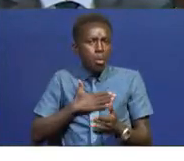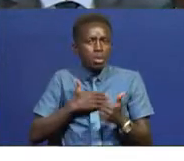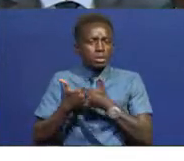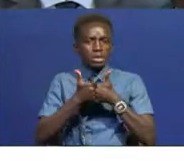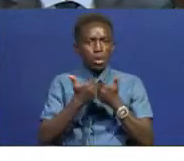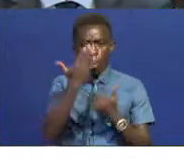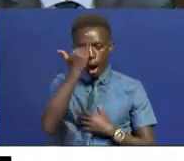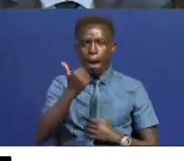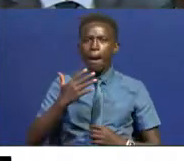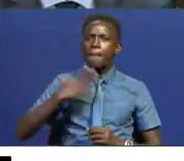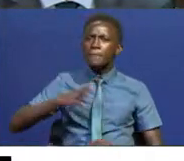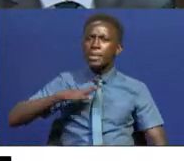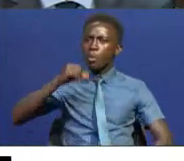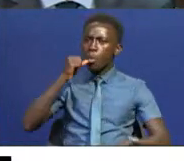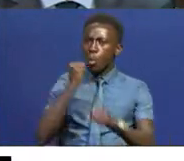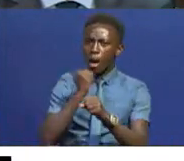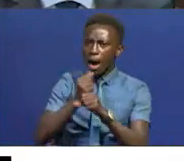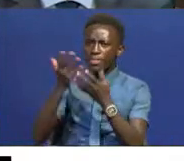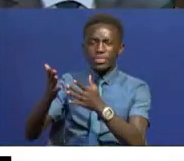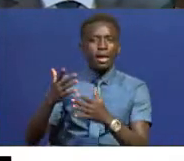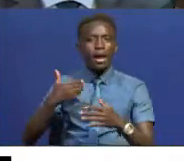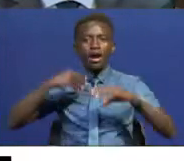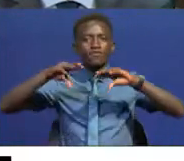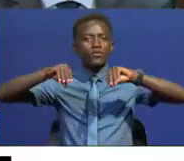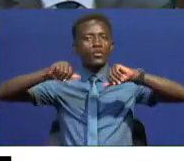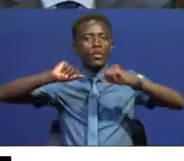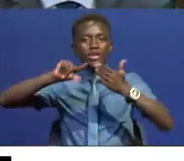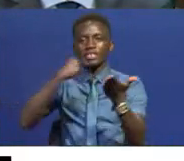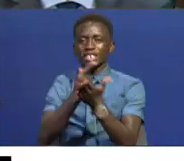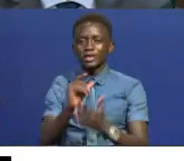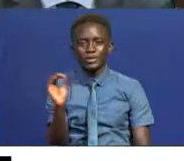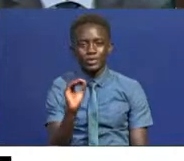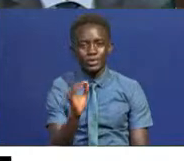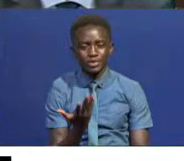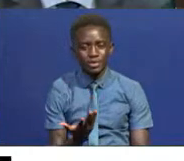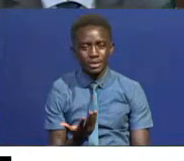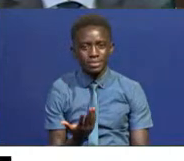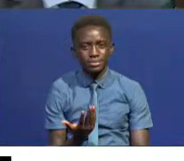people who are working there don't have the qualifications they claim to have.